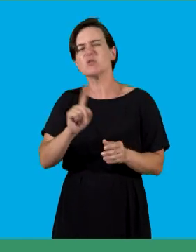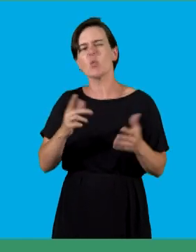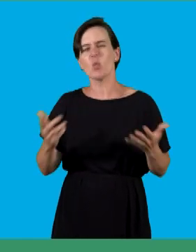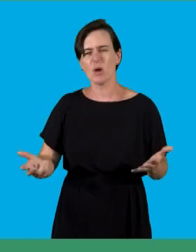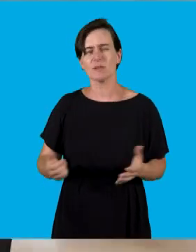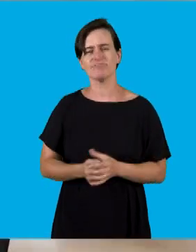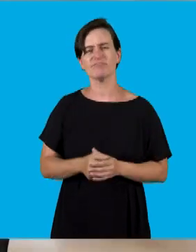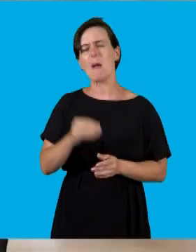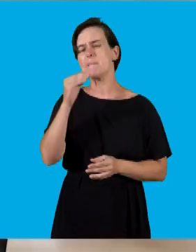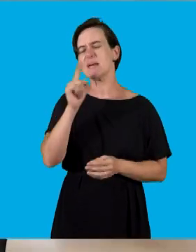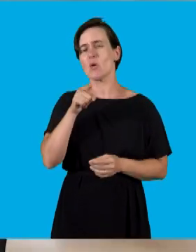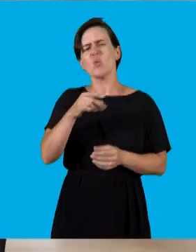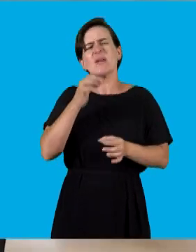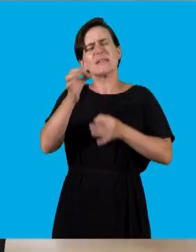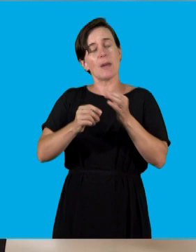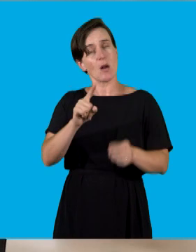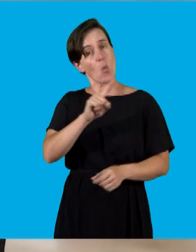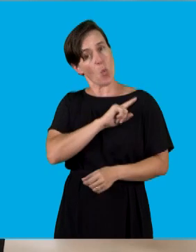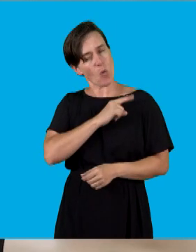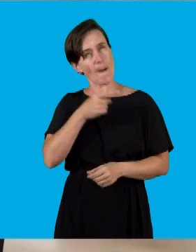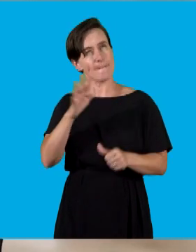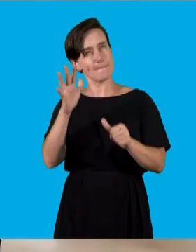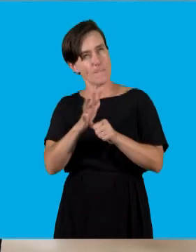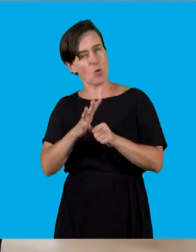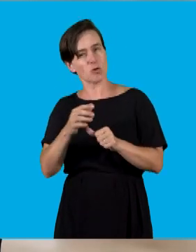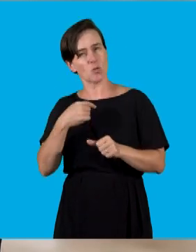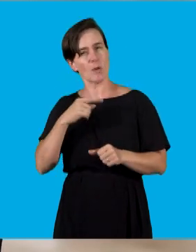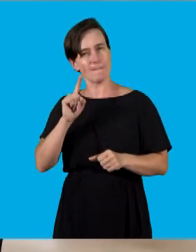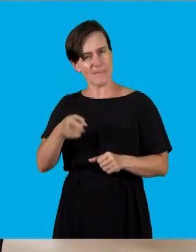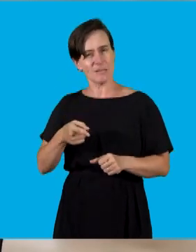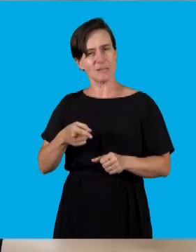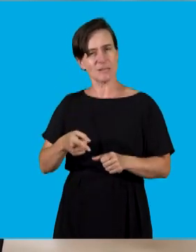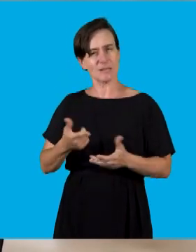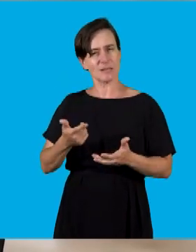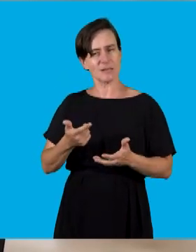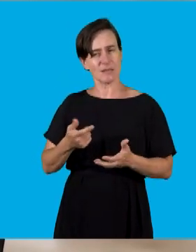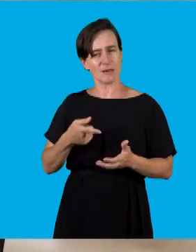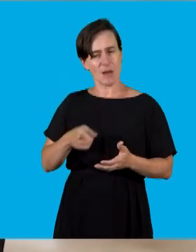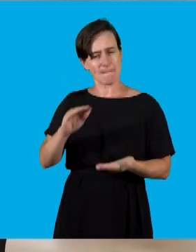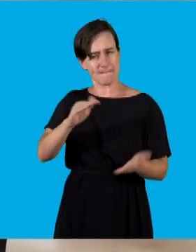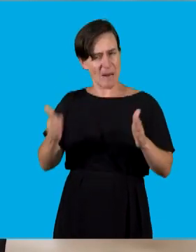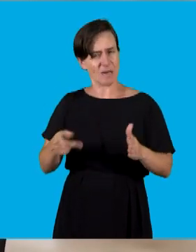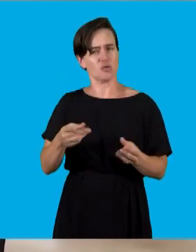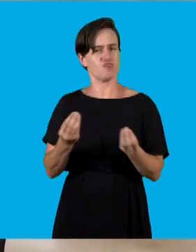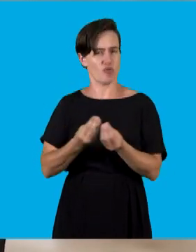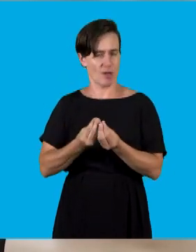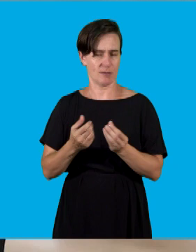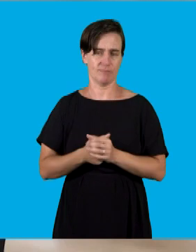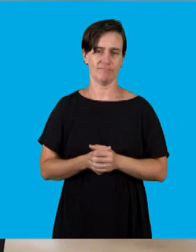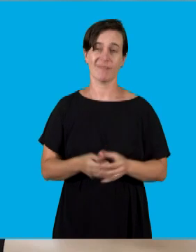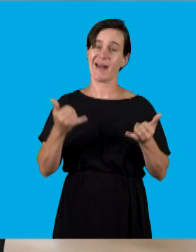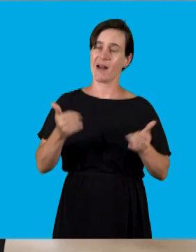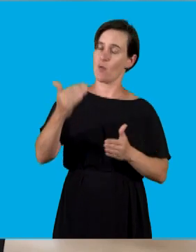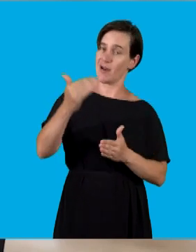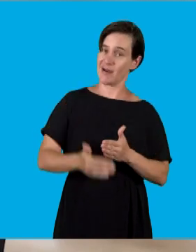simple terms, you must explain why is it that we need to purchase our products. And that brings us to